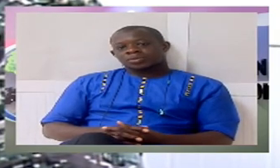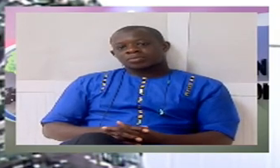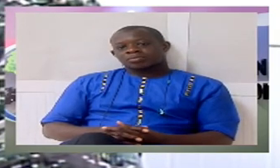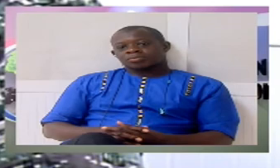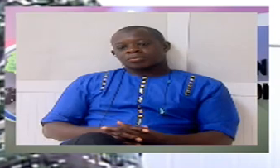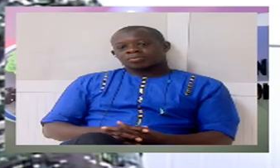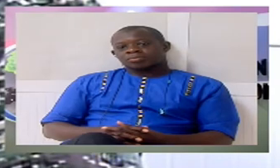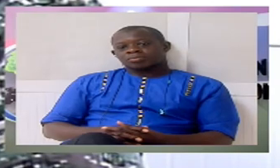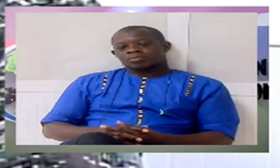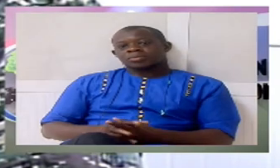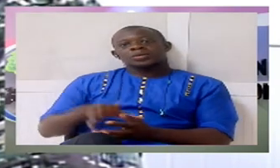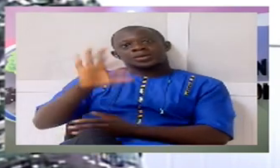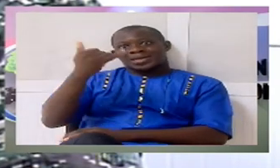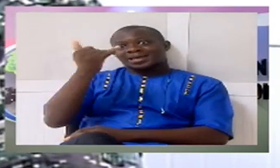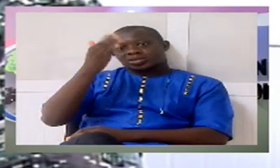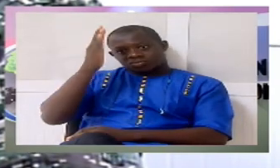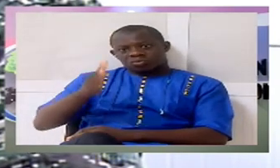Put them convoy in convoy.